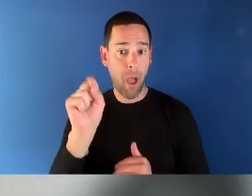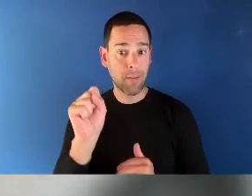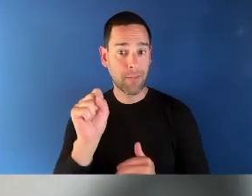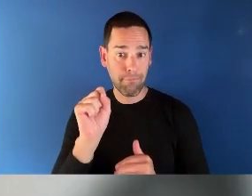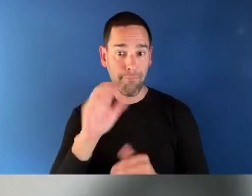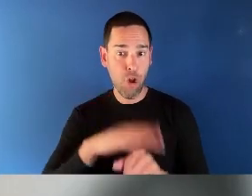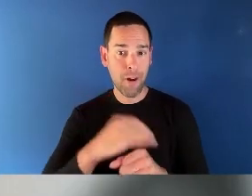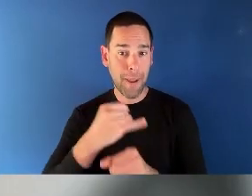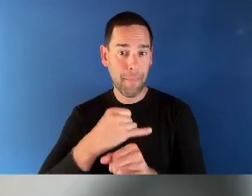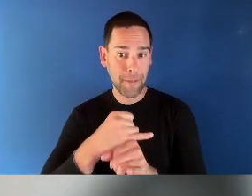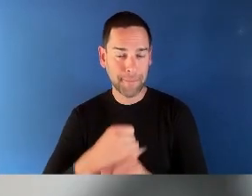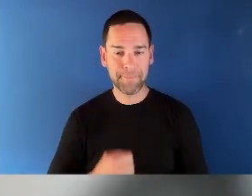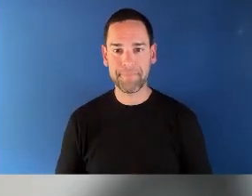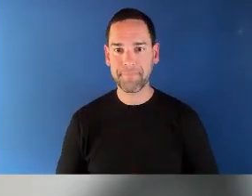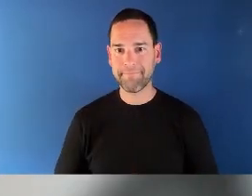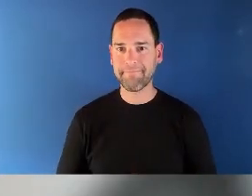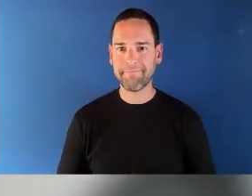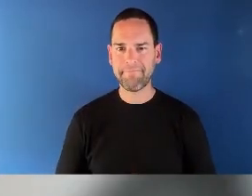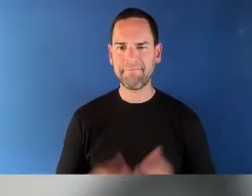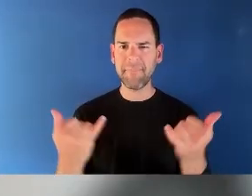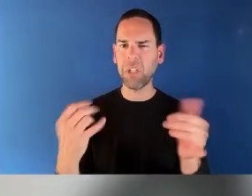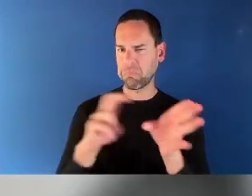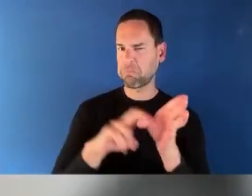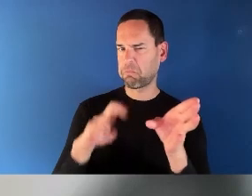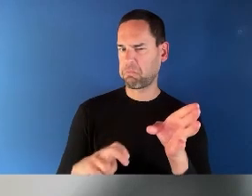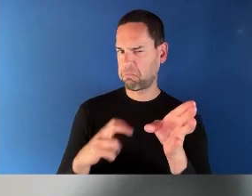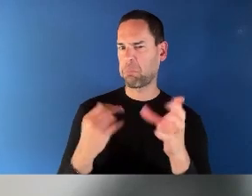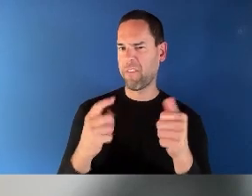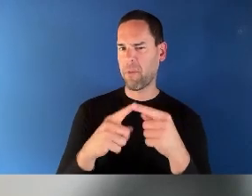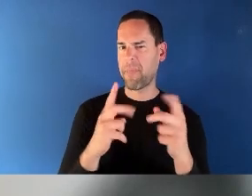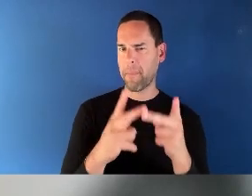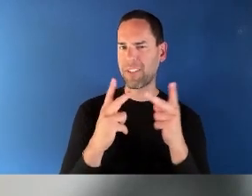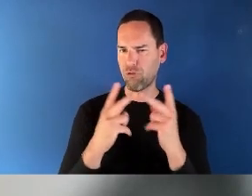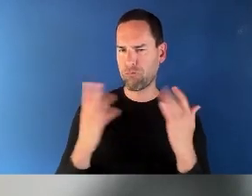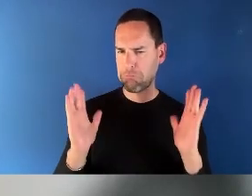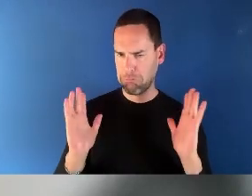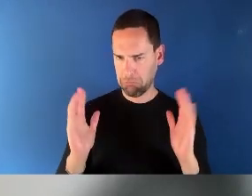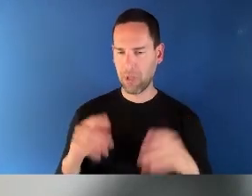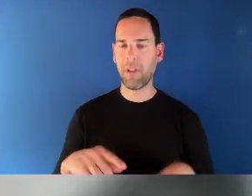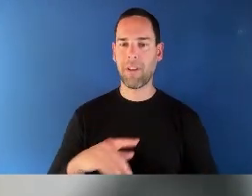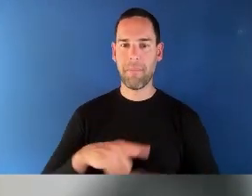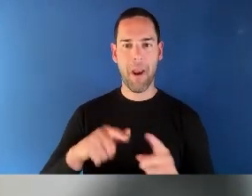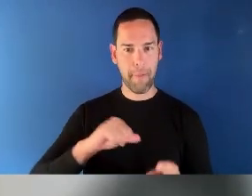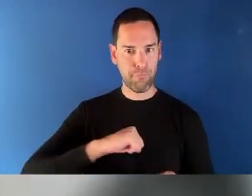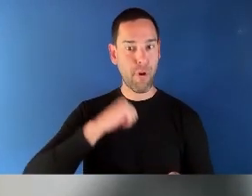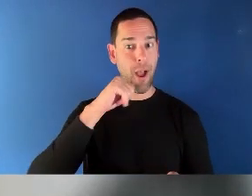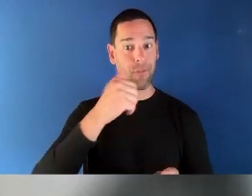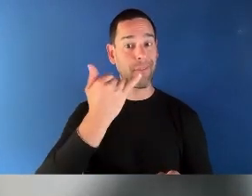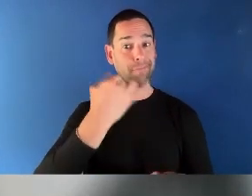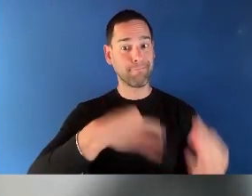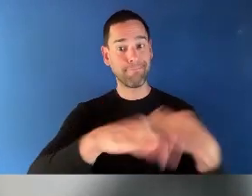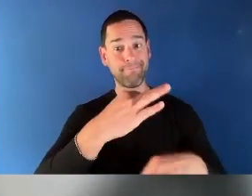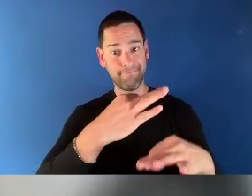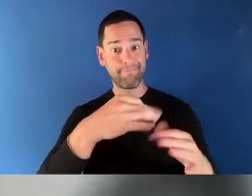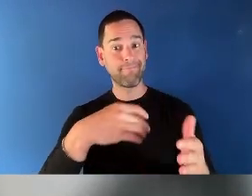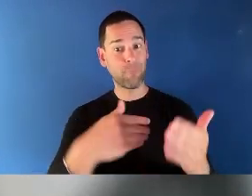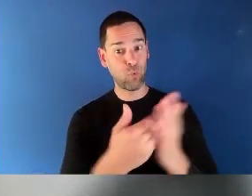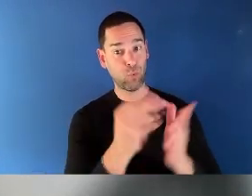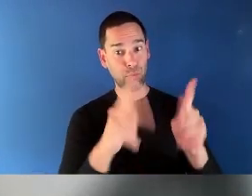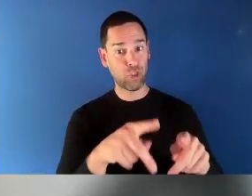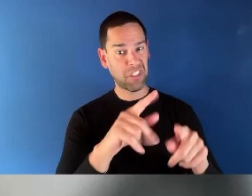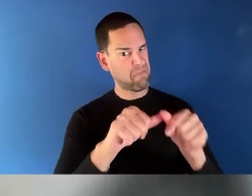Um, and I'm not serving in that position anymore, but I'm proud that it is self-sustaining now, and